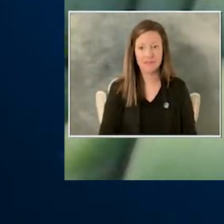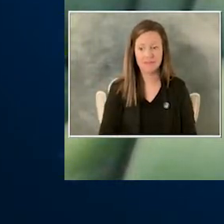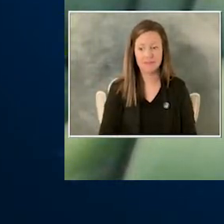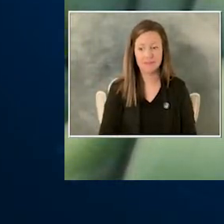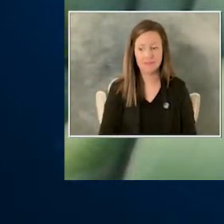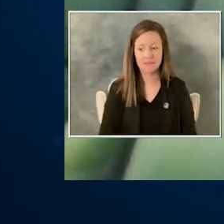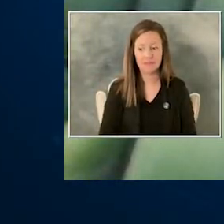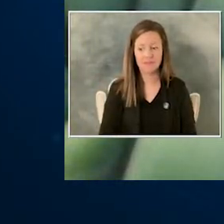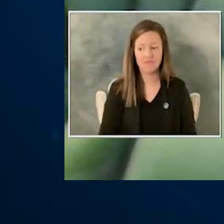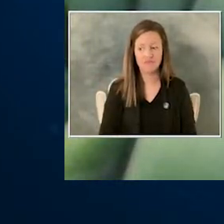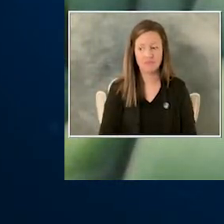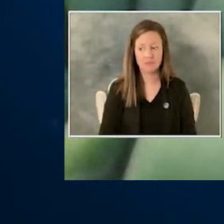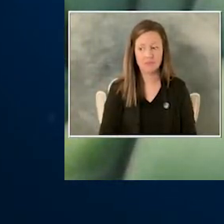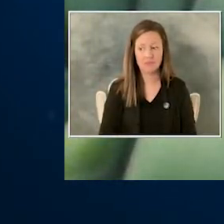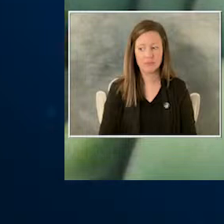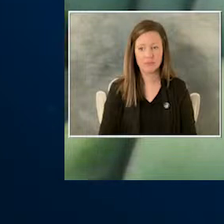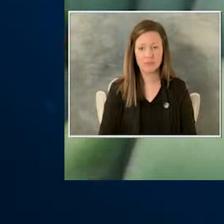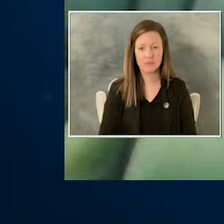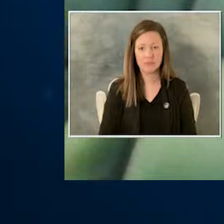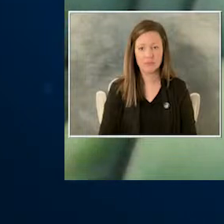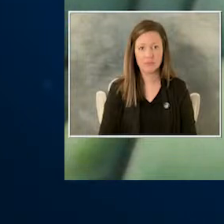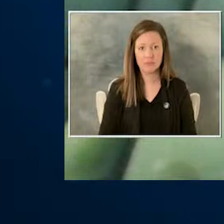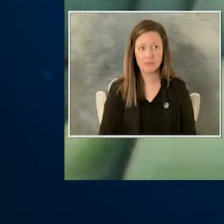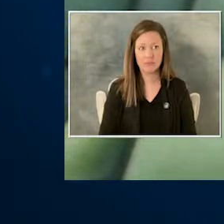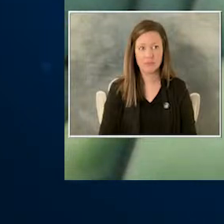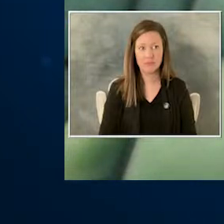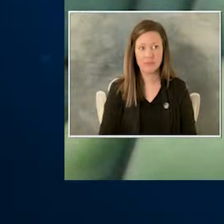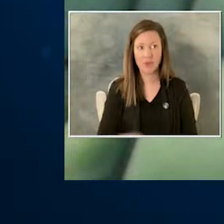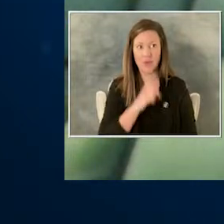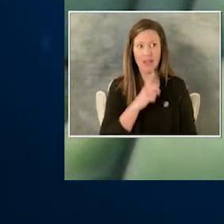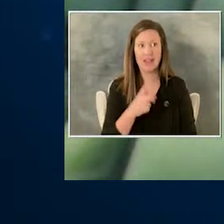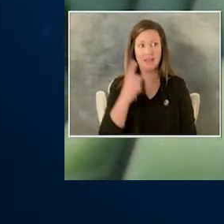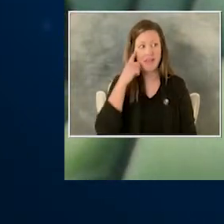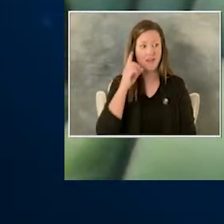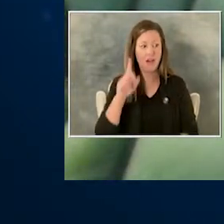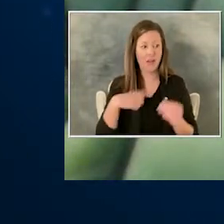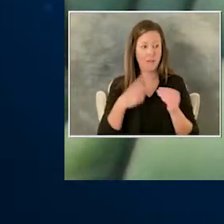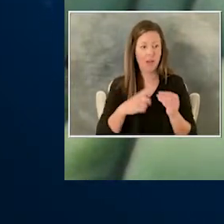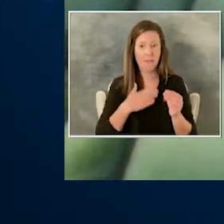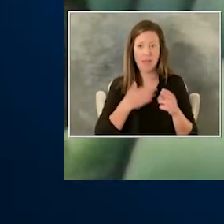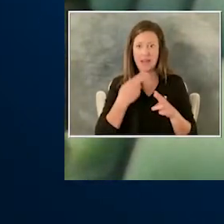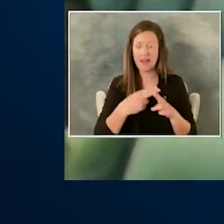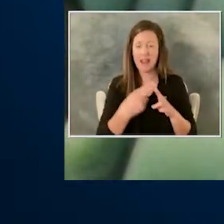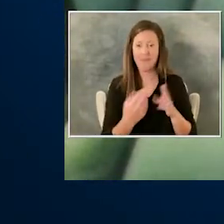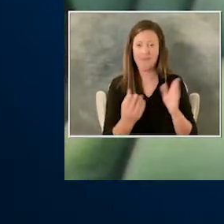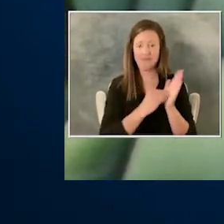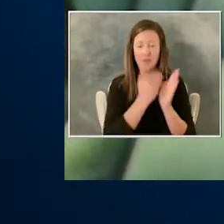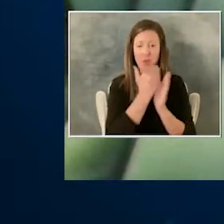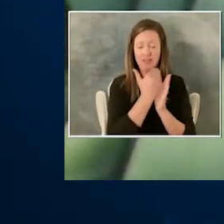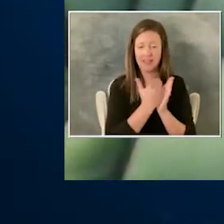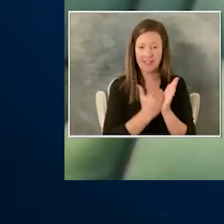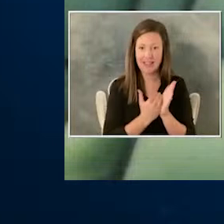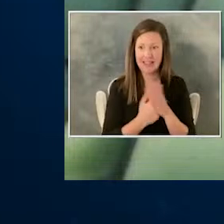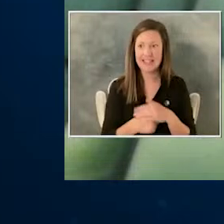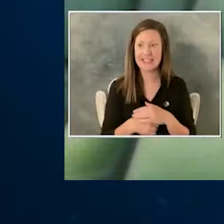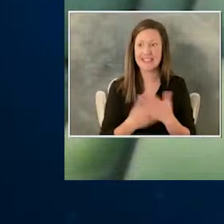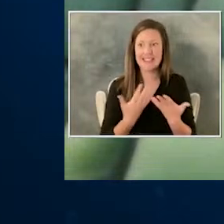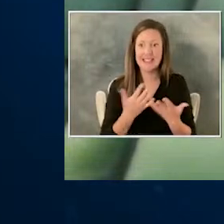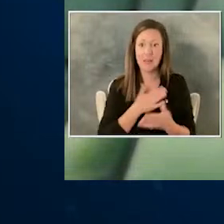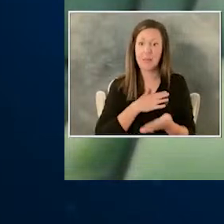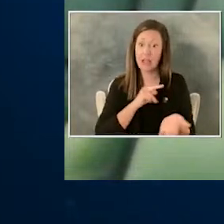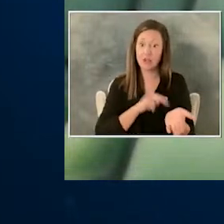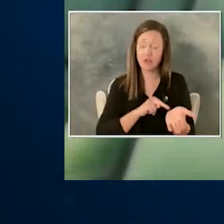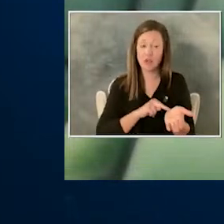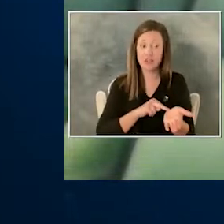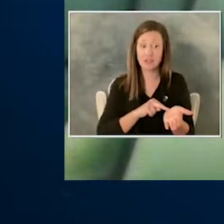being on the list, first of all, I didn't know it because my nurses knew at